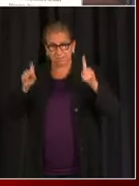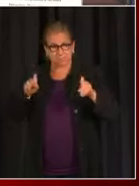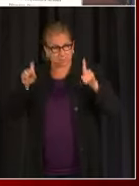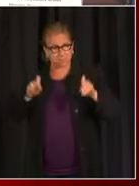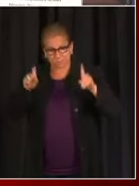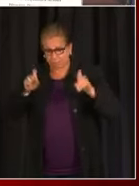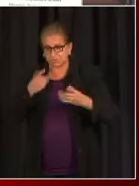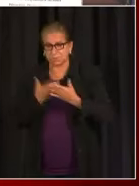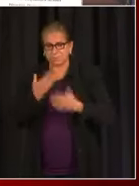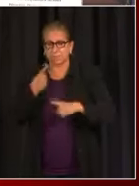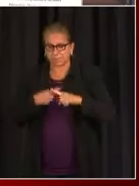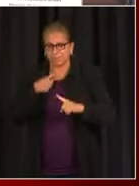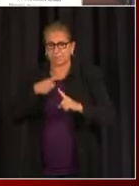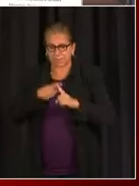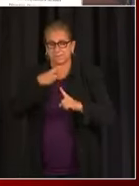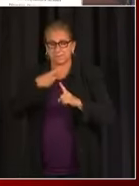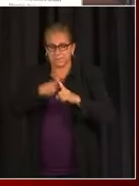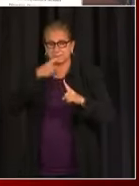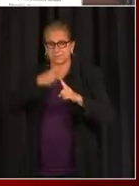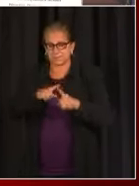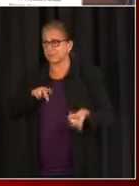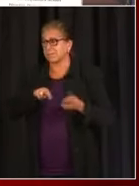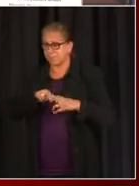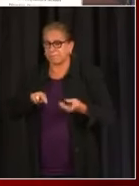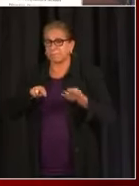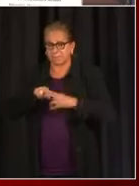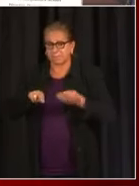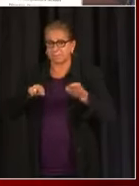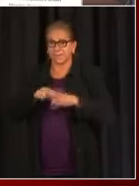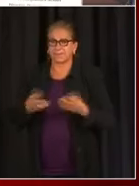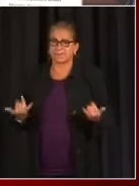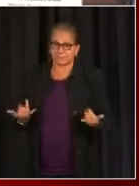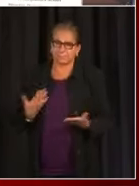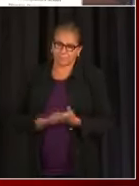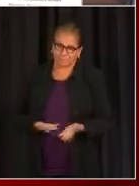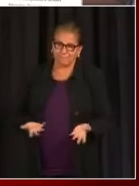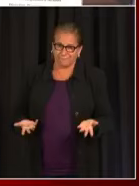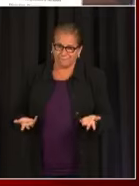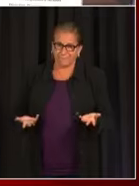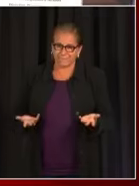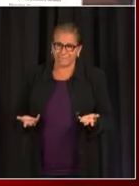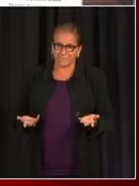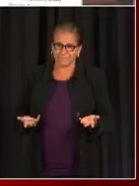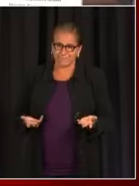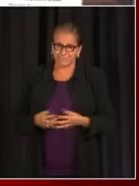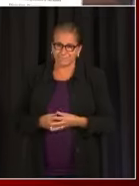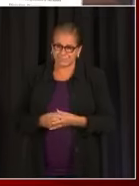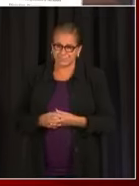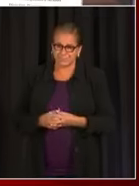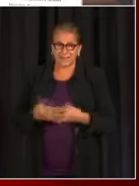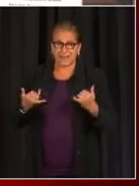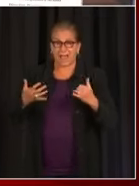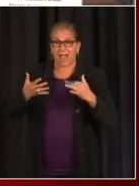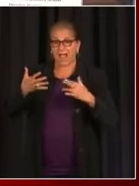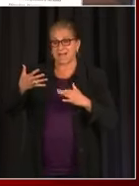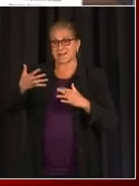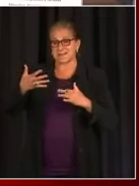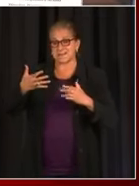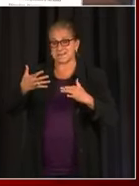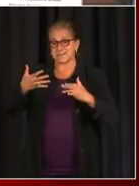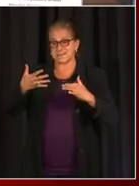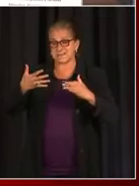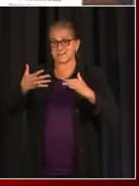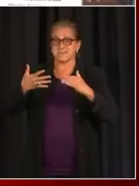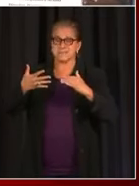also beginning to increase, was previously minimal and is now moderate. We do continue to have a high